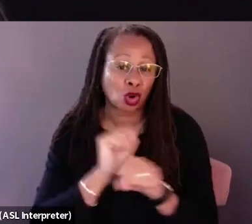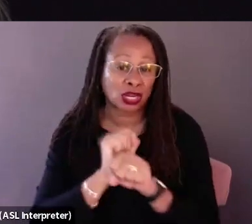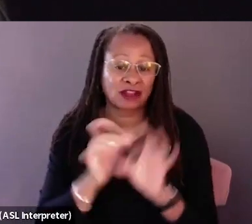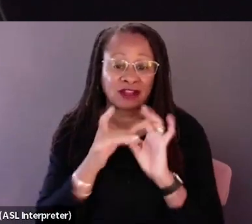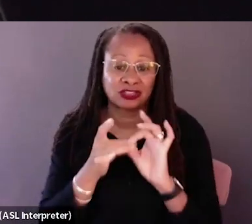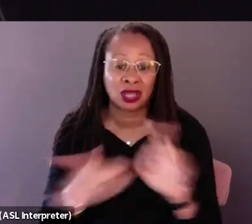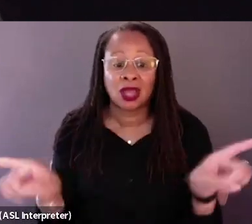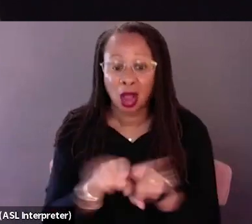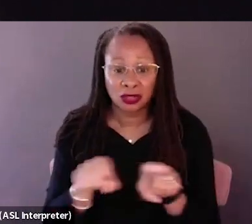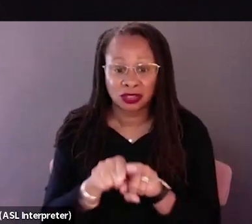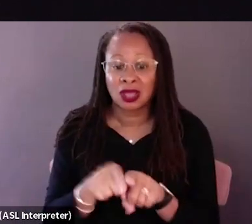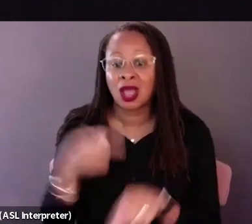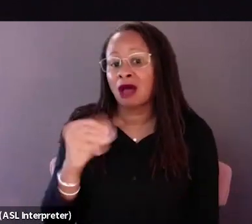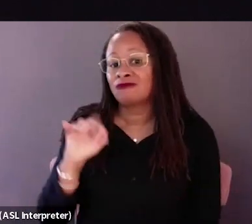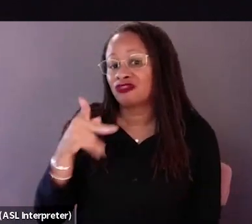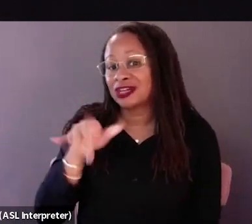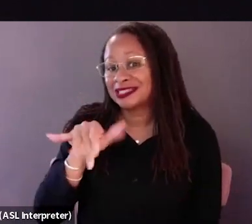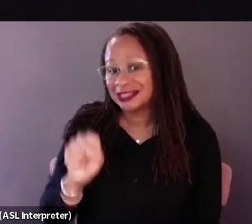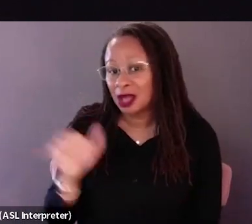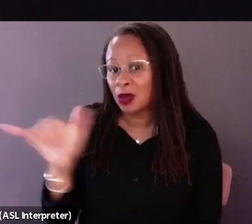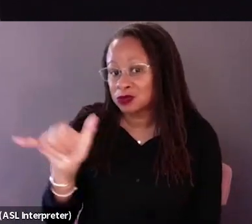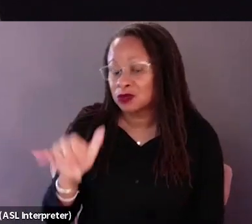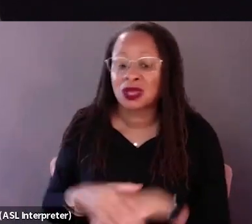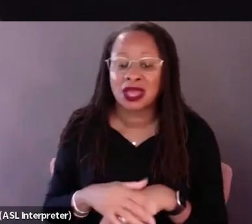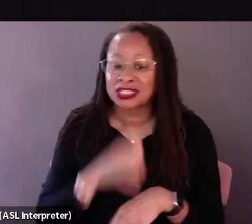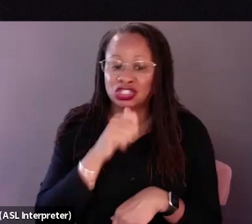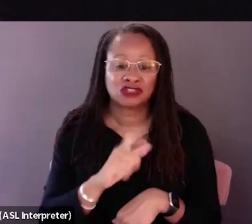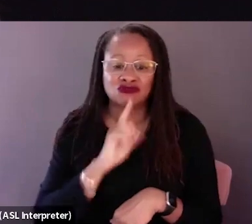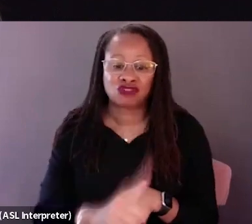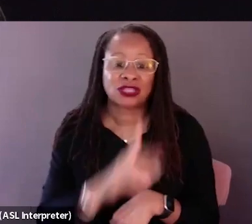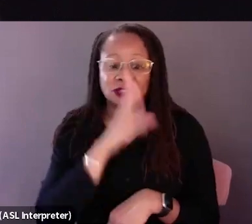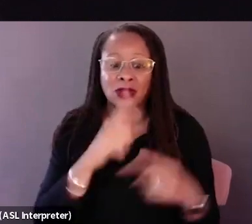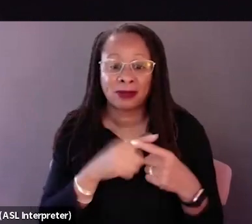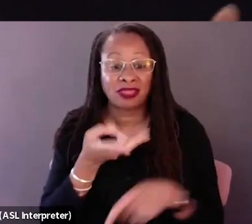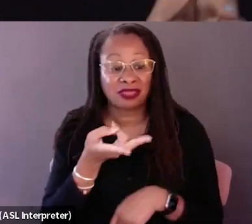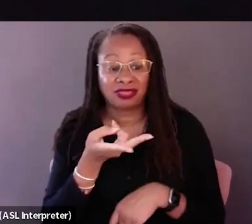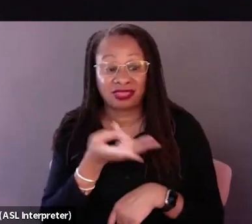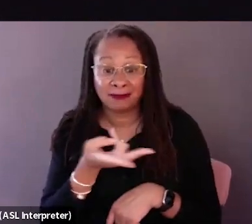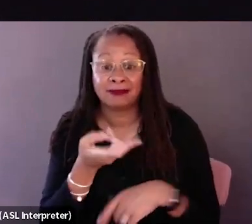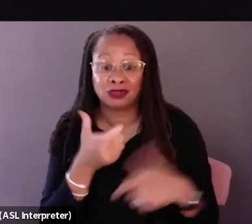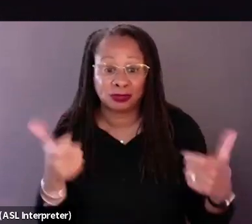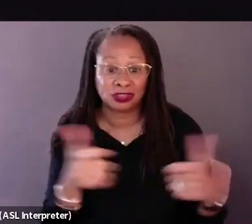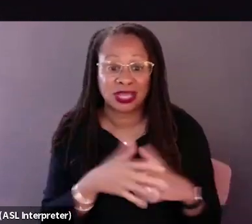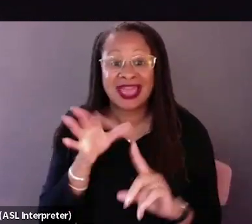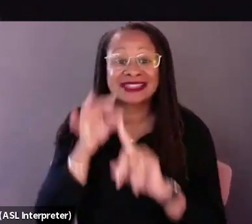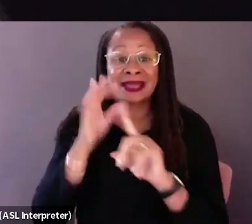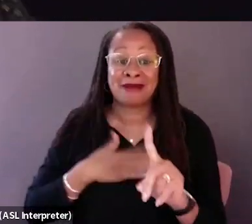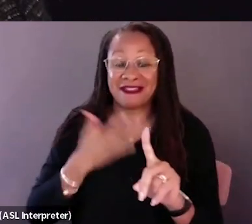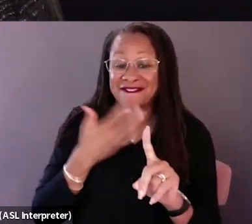and also, Humphreys as well. So she just didn't really talk about them that much, except my favorite